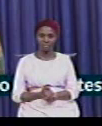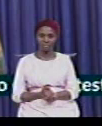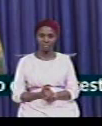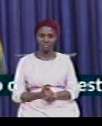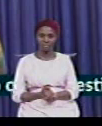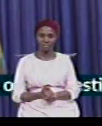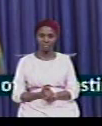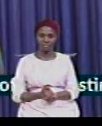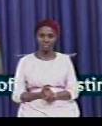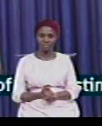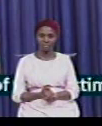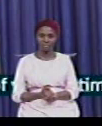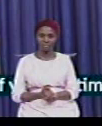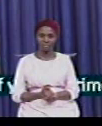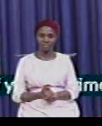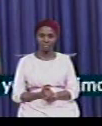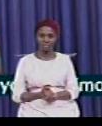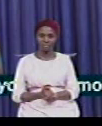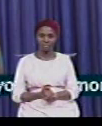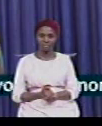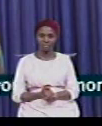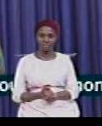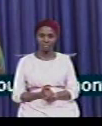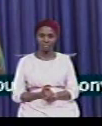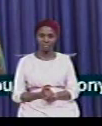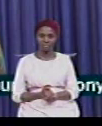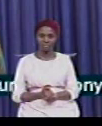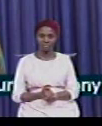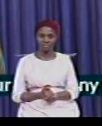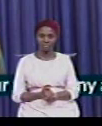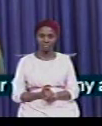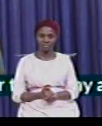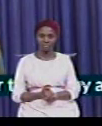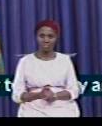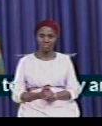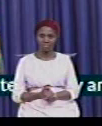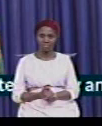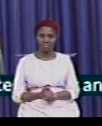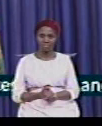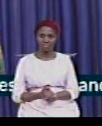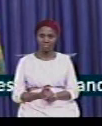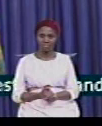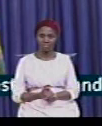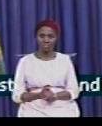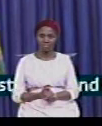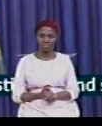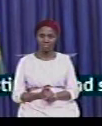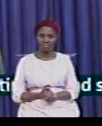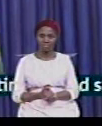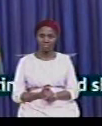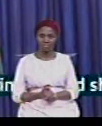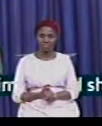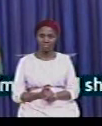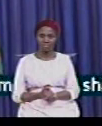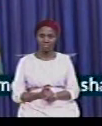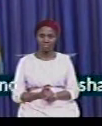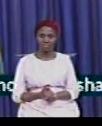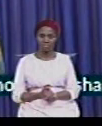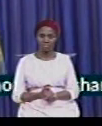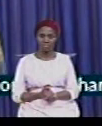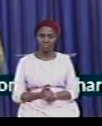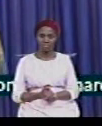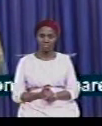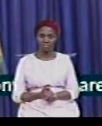I'm Michiana, Miss Miafia, and Moja. Moja be brave, Sam, and Mimin, and Moja to Miss A, Cosella, and Moja to Miss